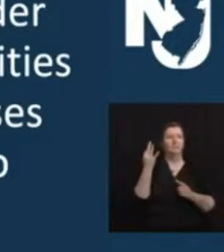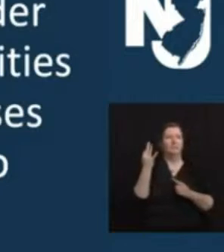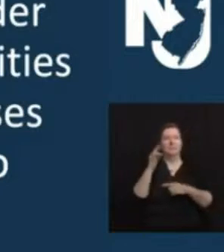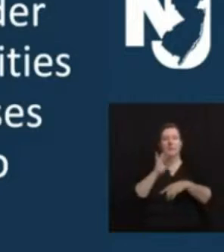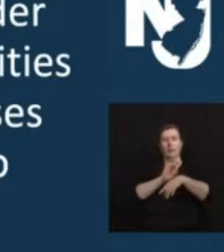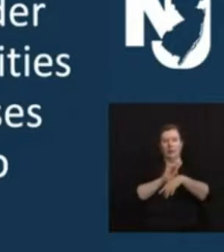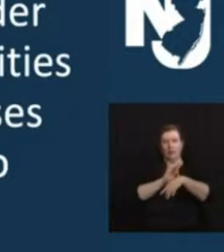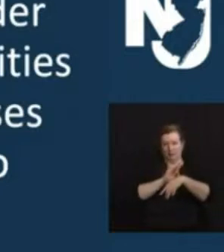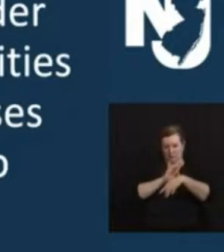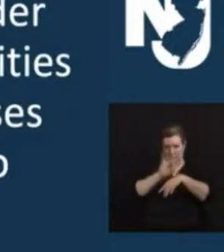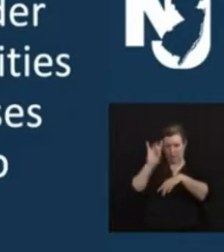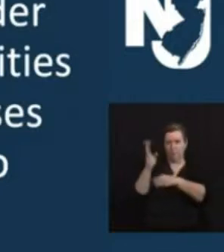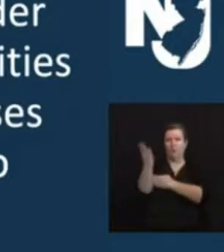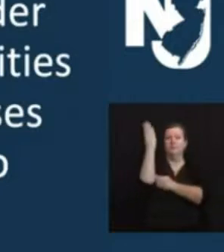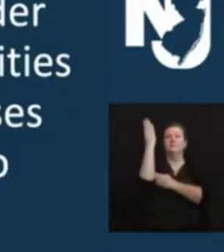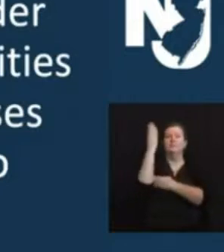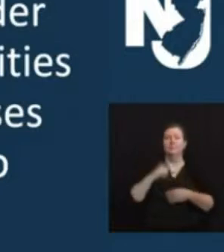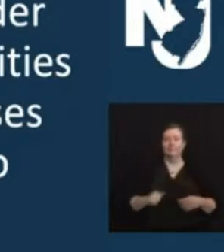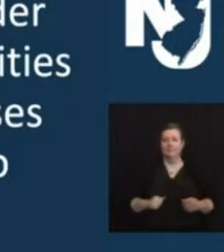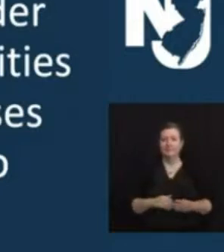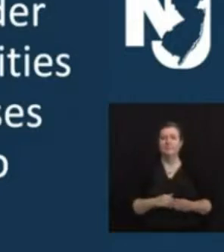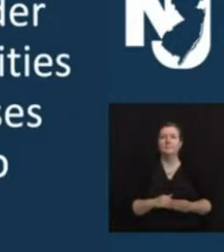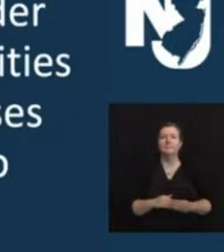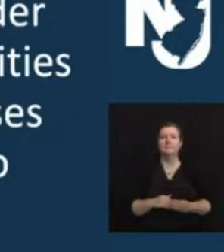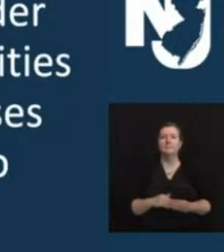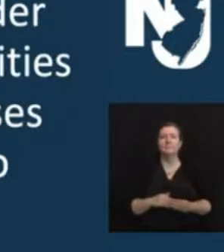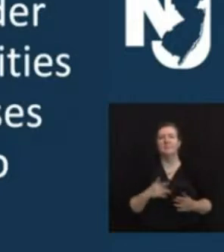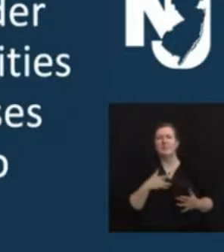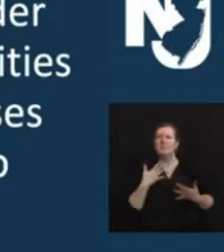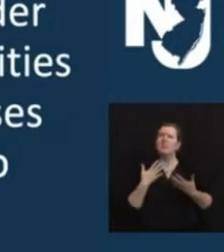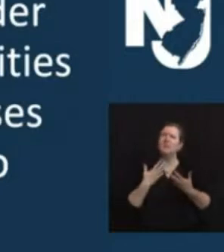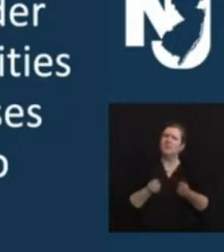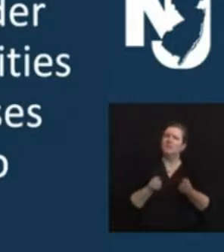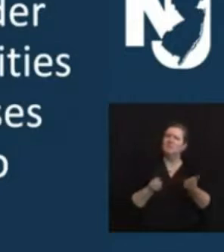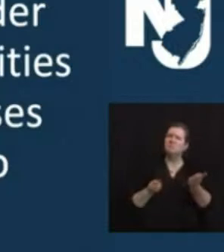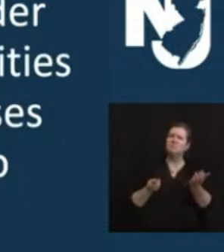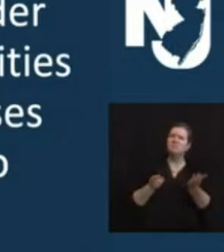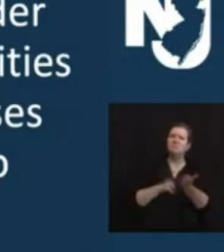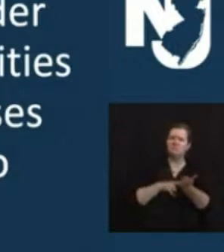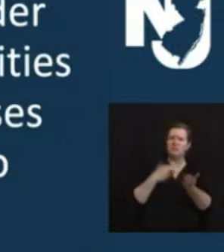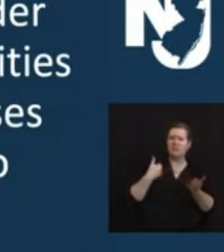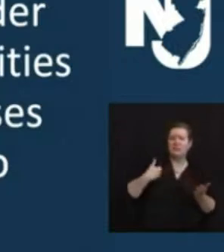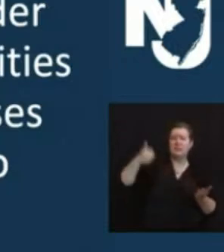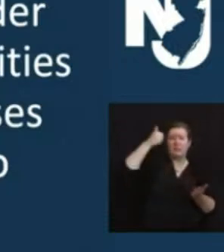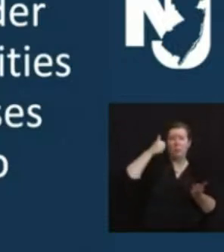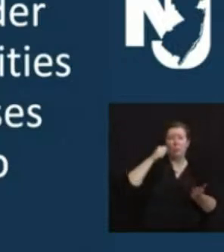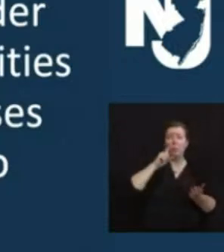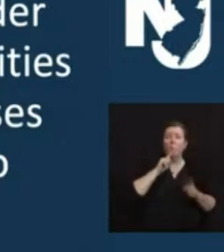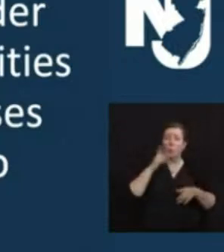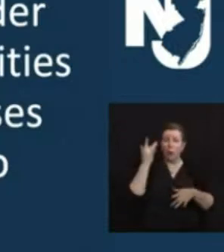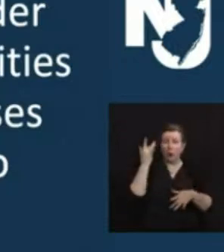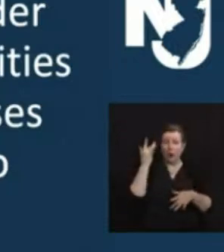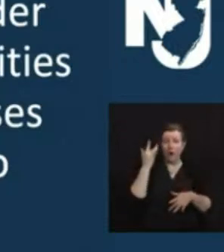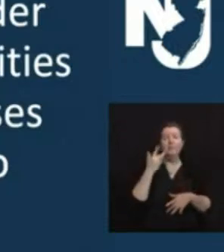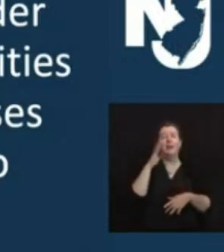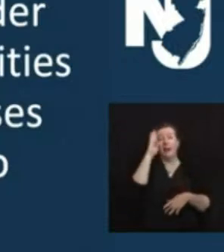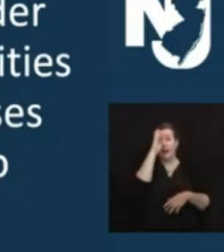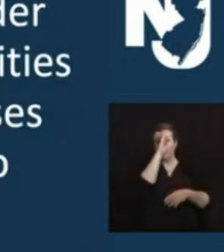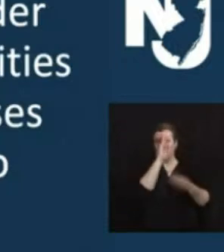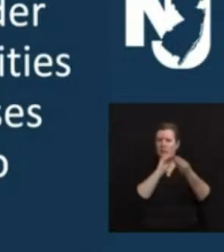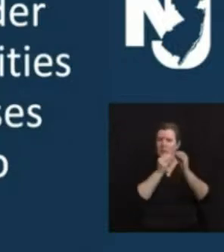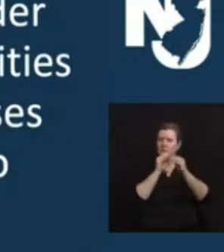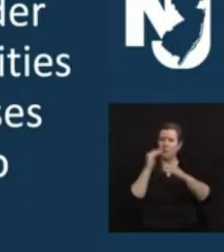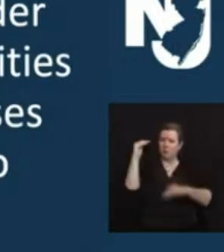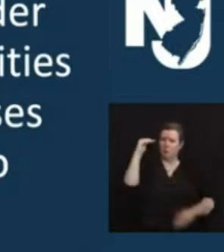feel confident in signing this order because of the recent trends in our hospitals and our rate of transmission. For instance, on